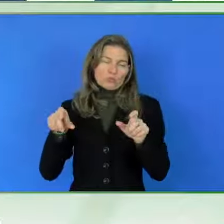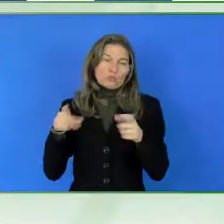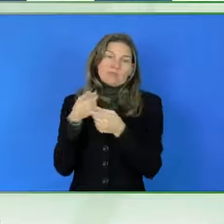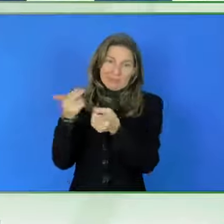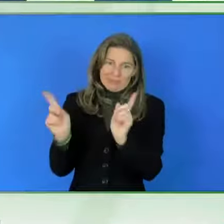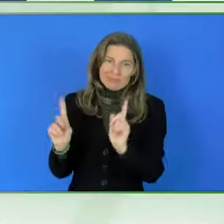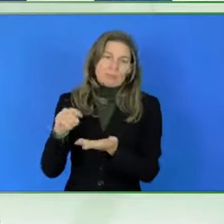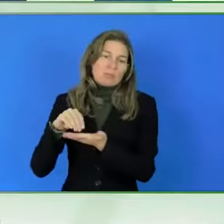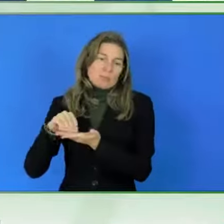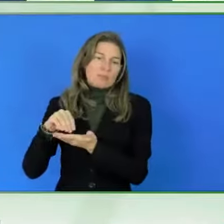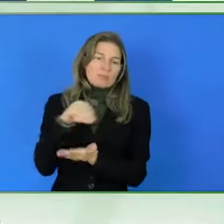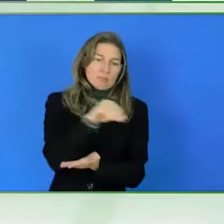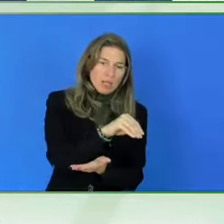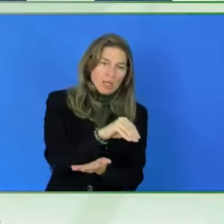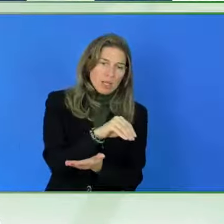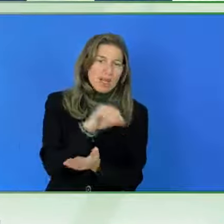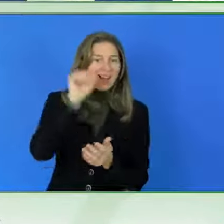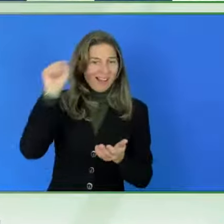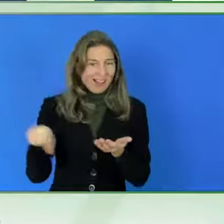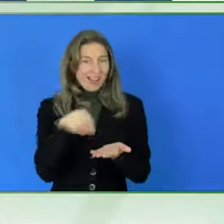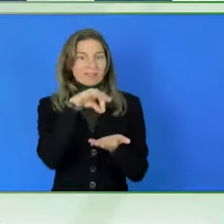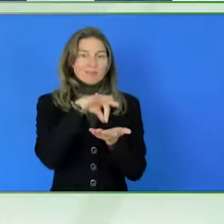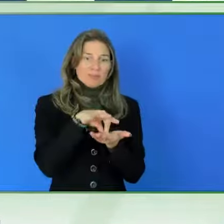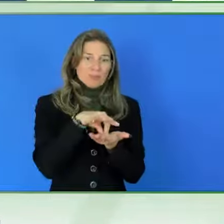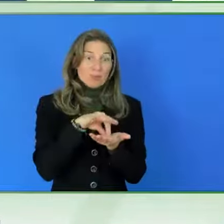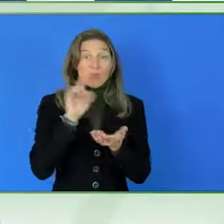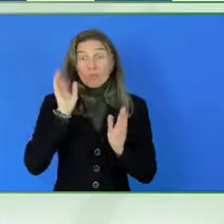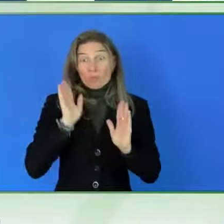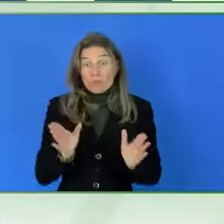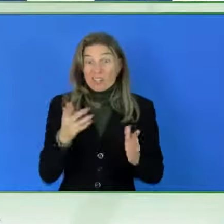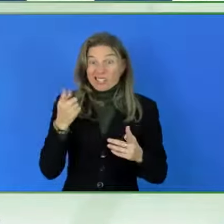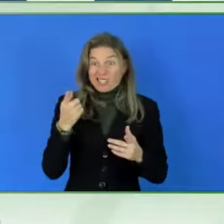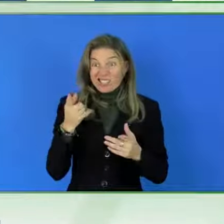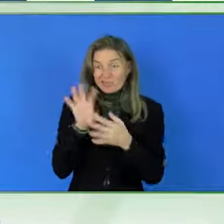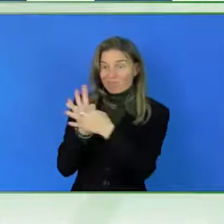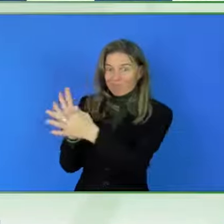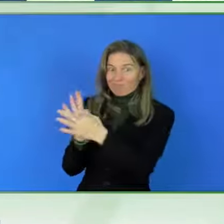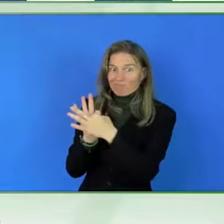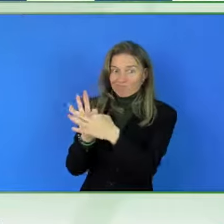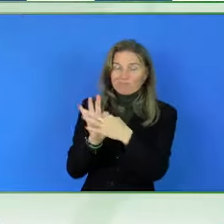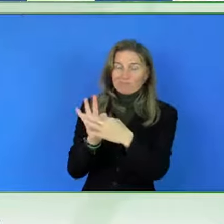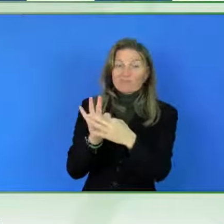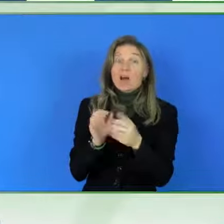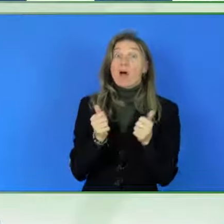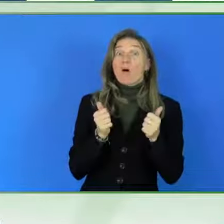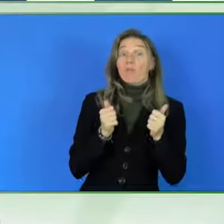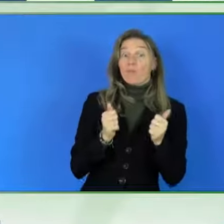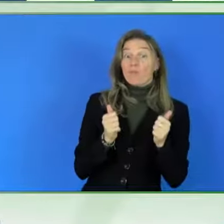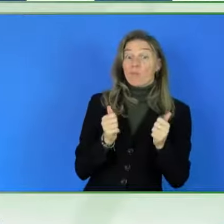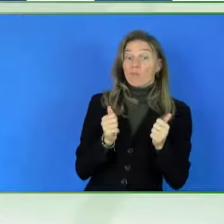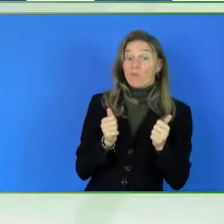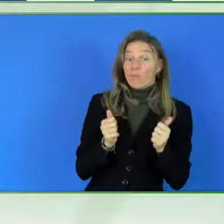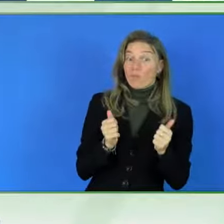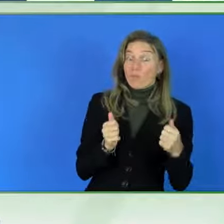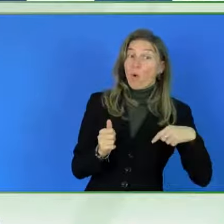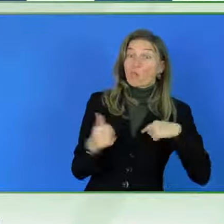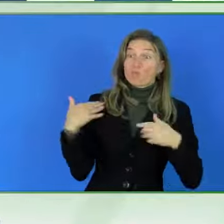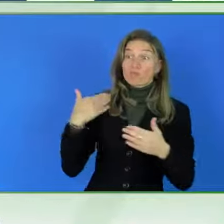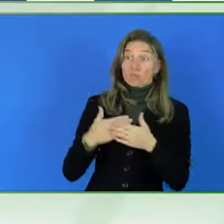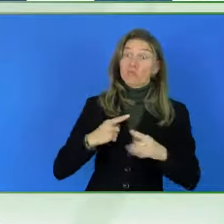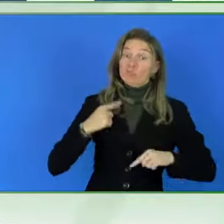we need to be sustainable. We need to have those business relationships. Fortunately for us, we've been making superb progress on that